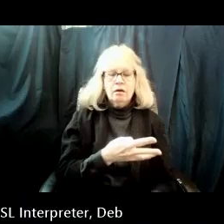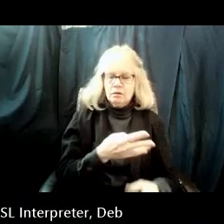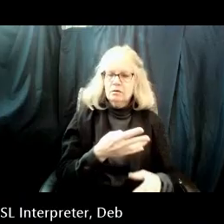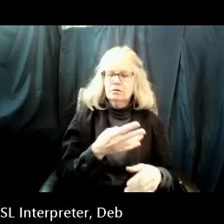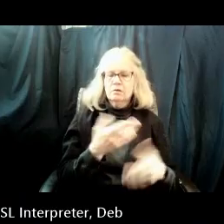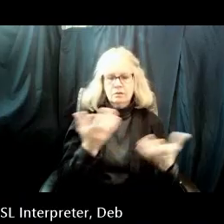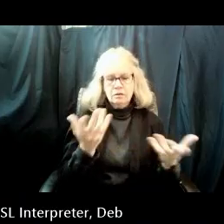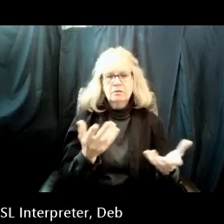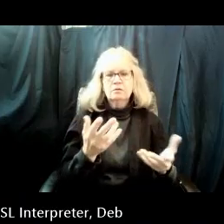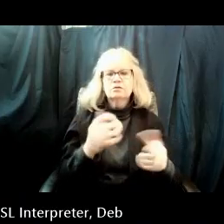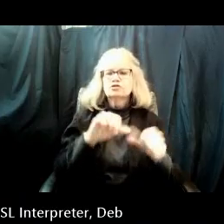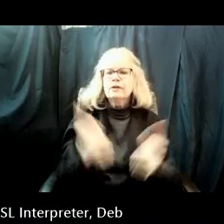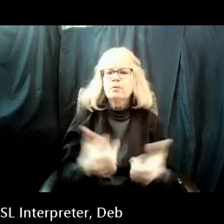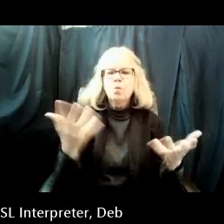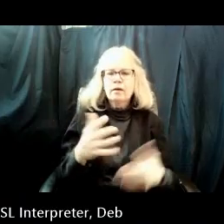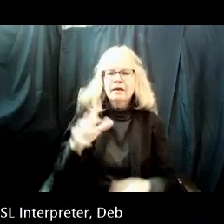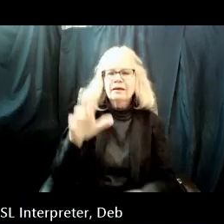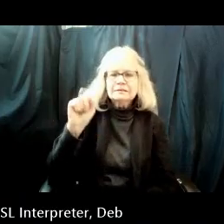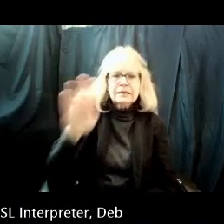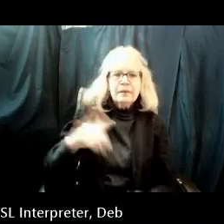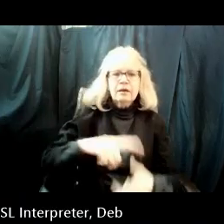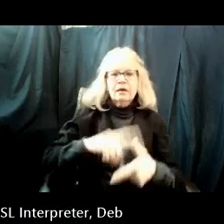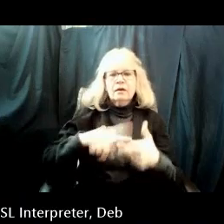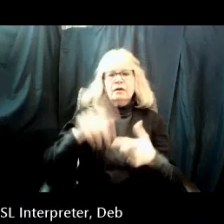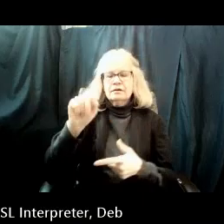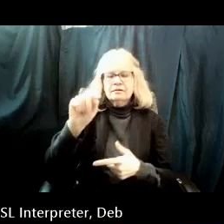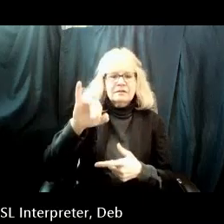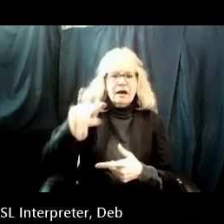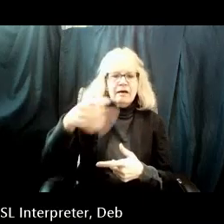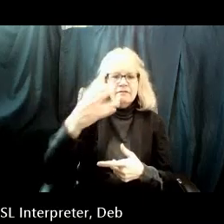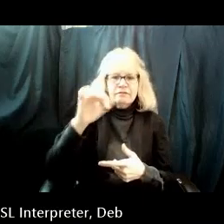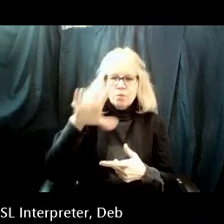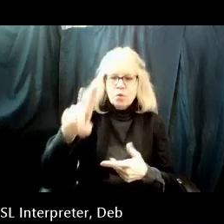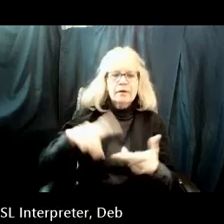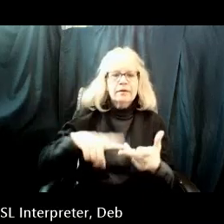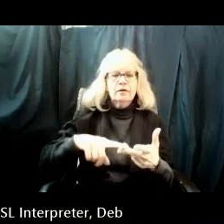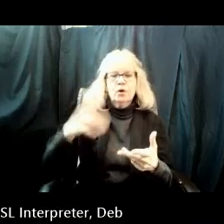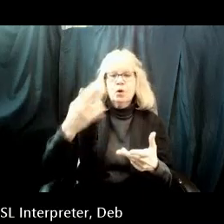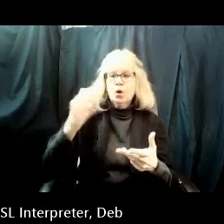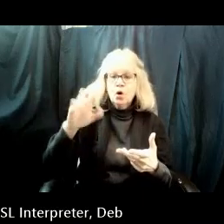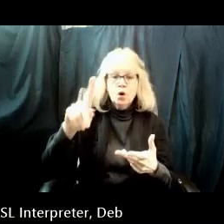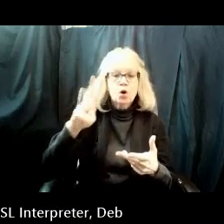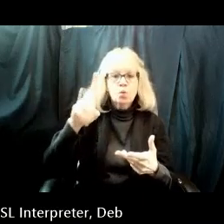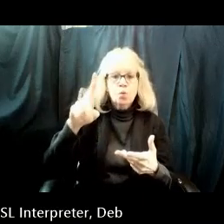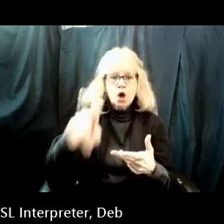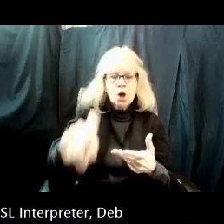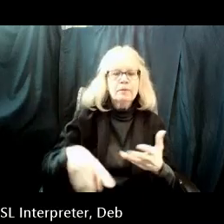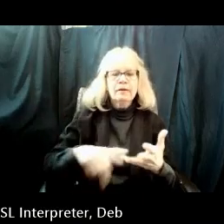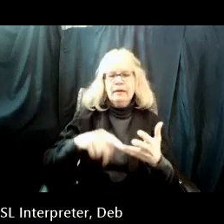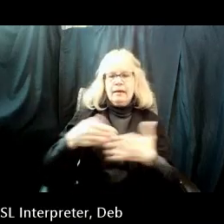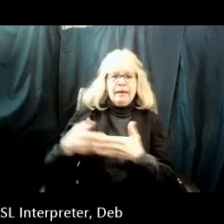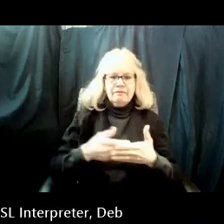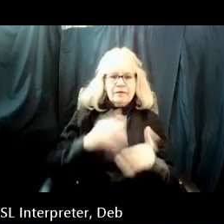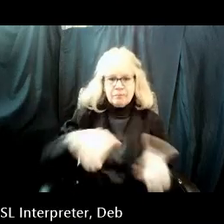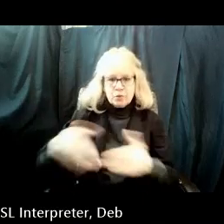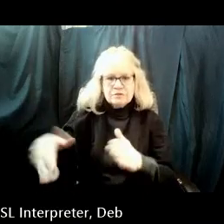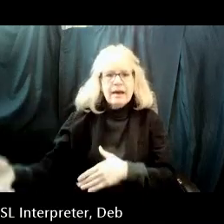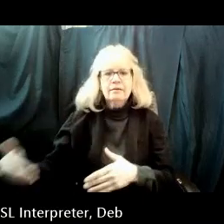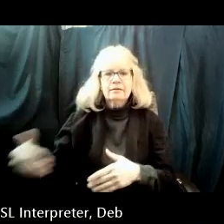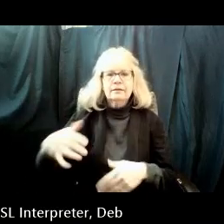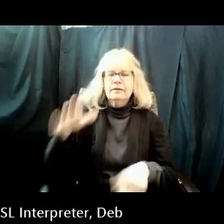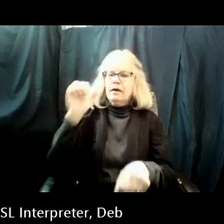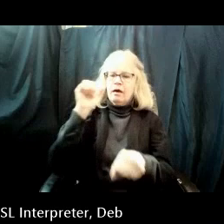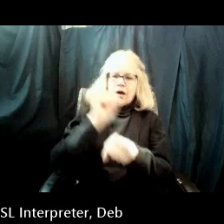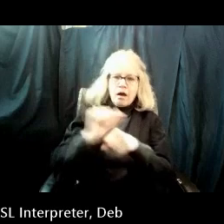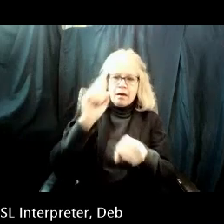tuberculosis, typhoid, hookworm, infant mortality, occupational lung disease. These were all issues at this time that